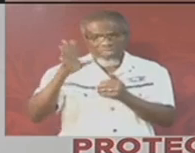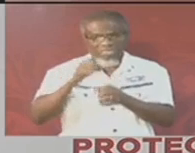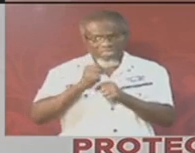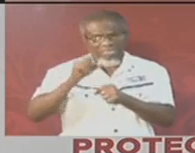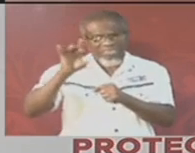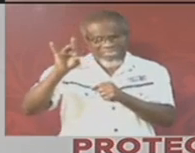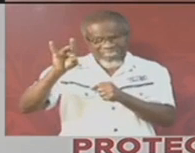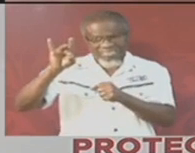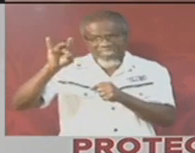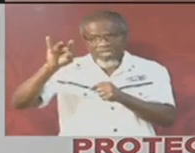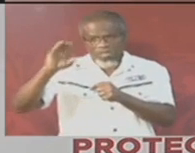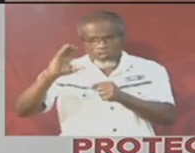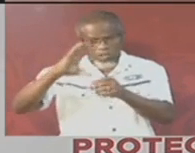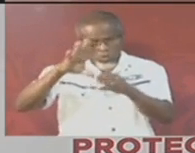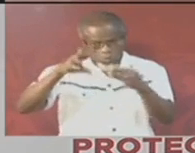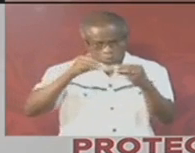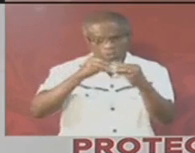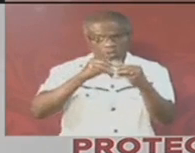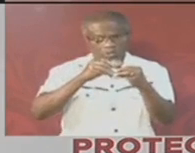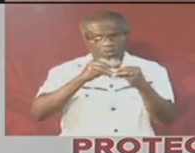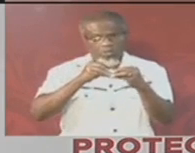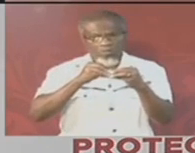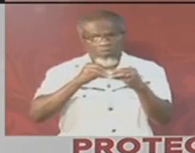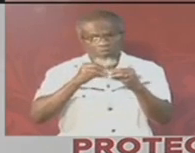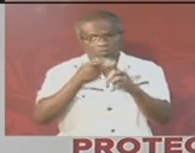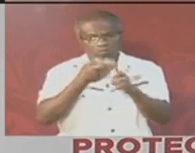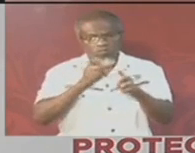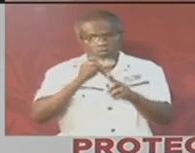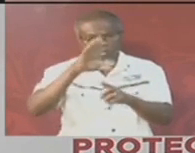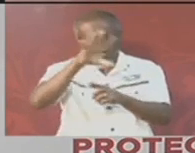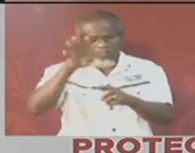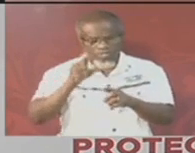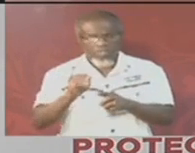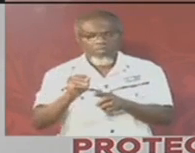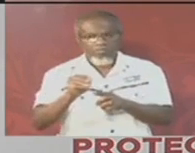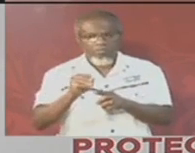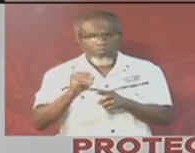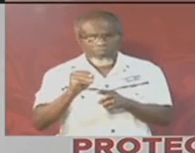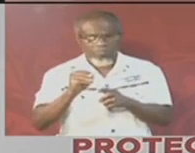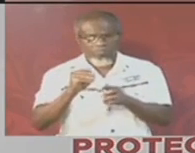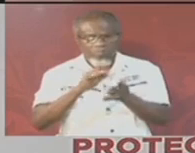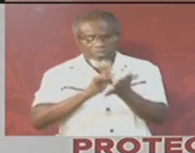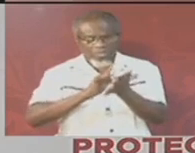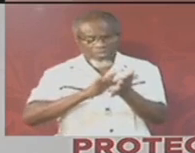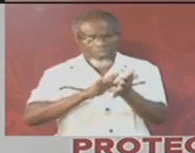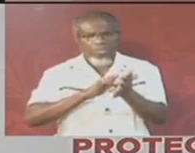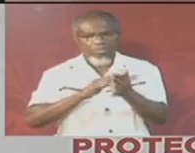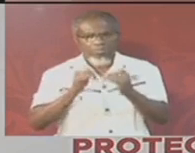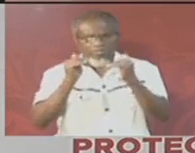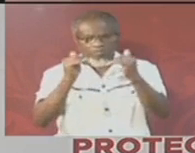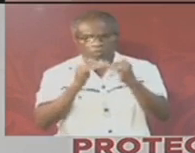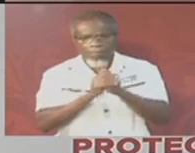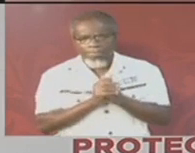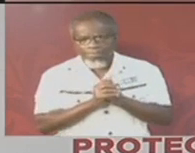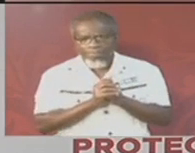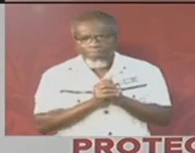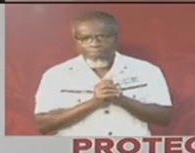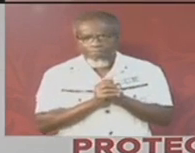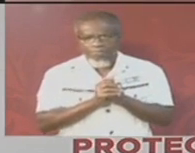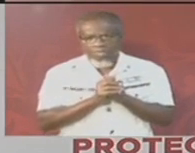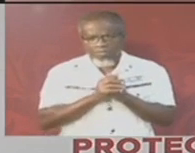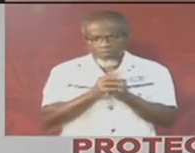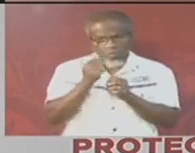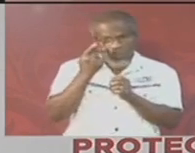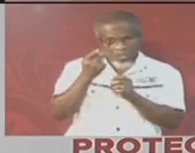875,000 doses. Now, you would know that I think Johnson & Johnson has currently paused